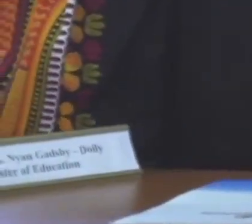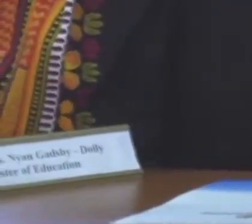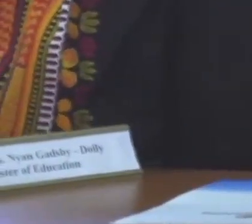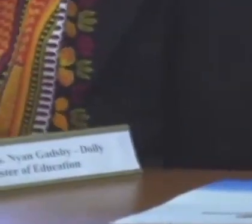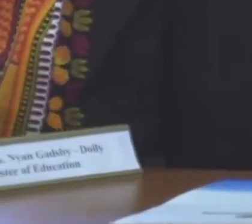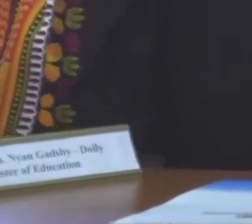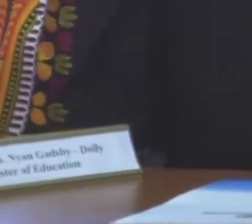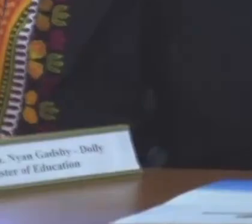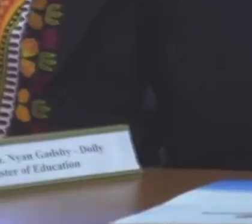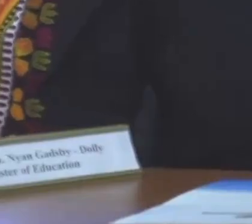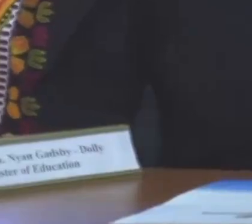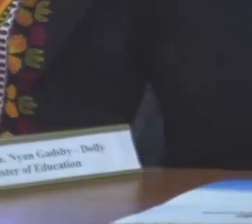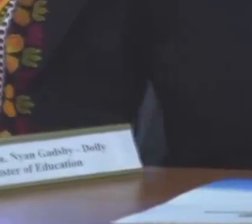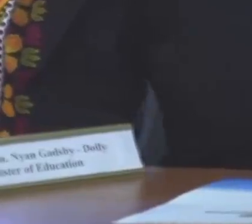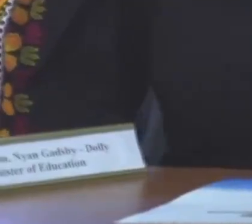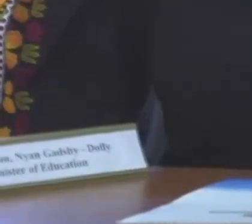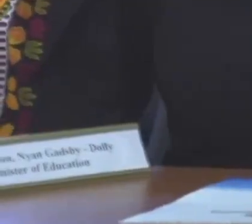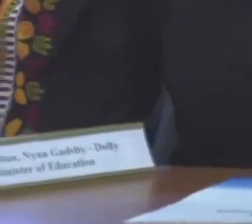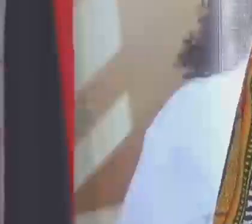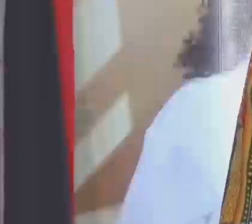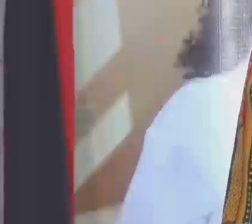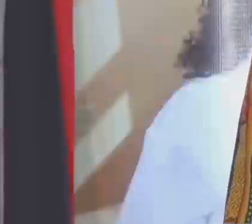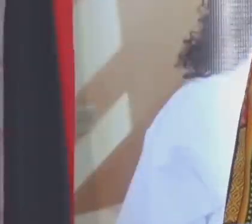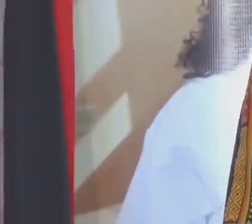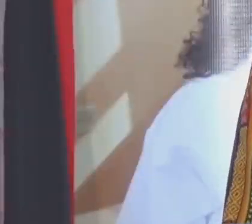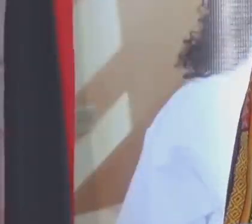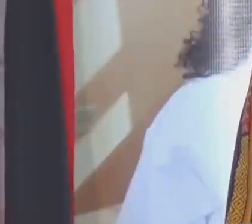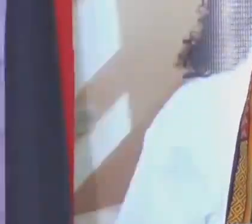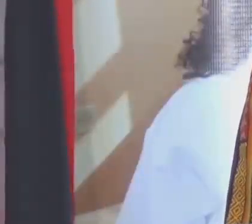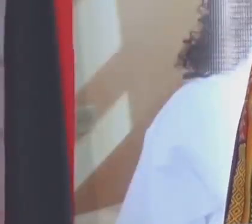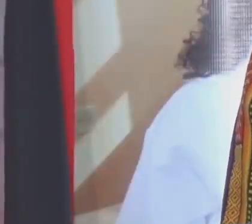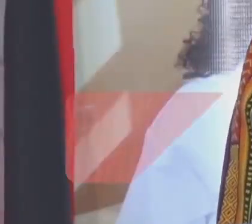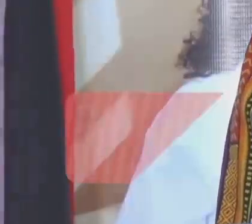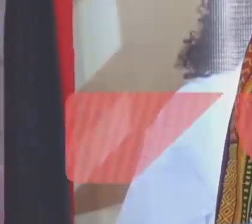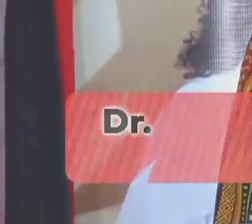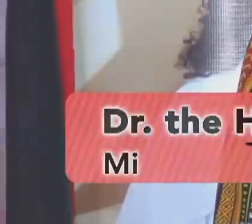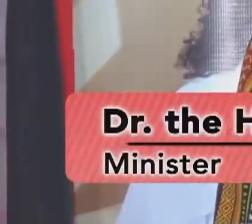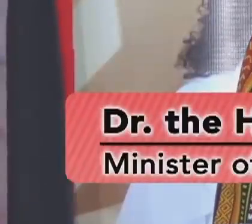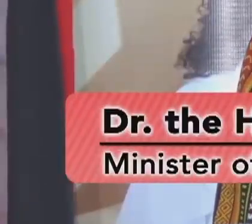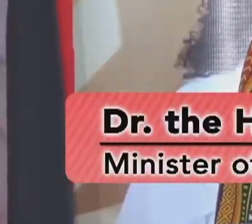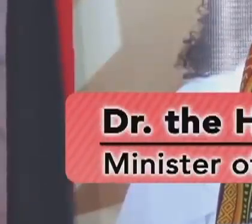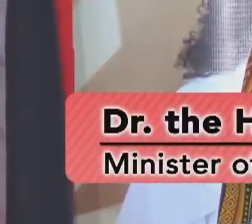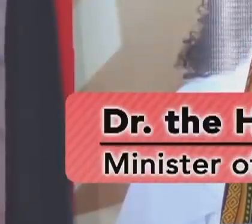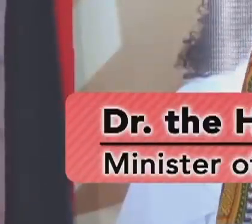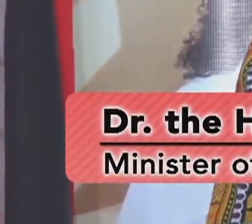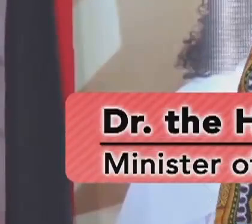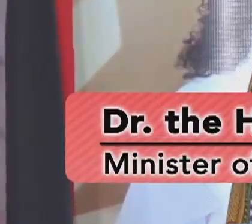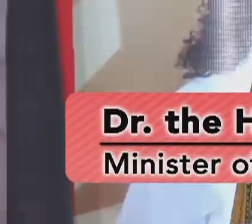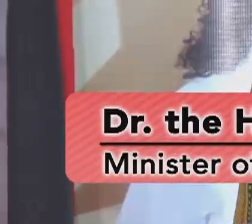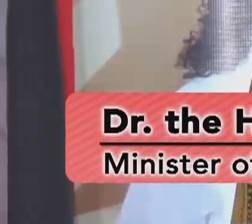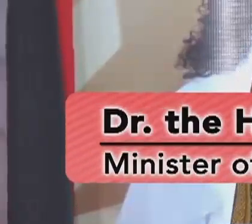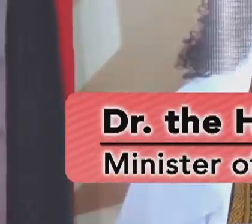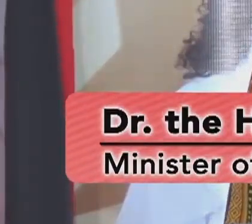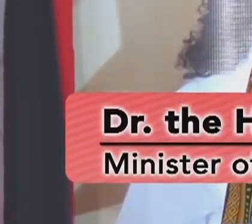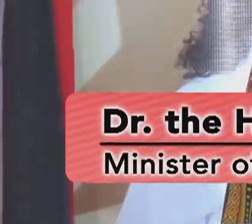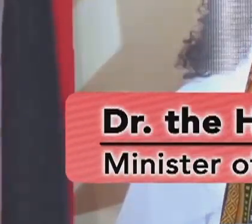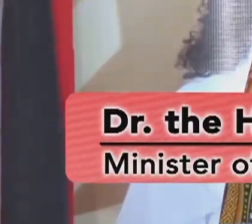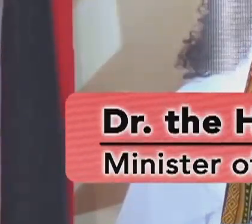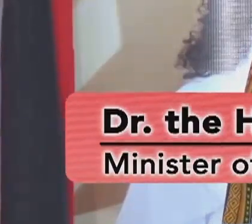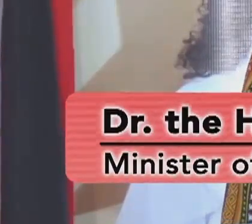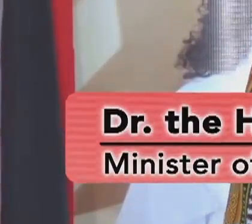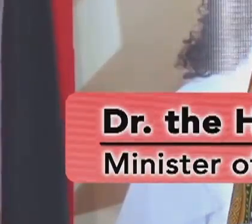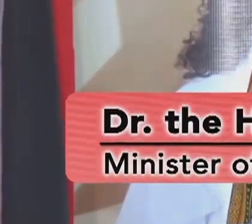Education Minister Dr. the Honorable Nyan Gatsby Dolly. This act by our corporate sponsors and what's happening